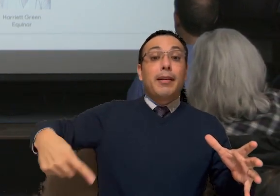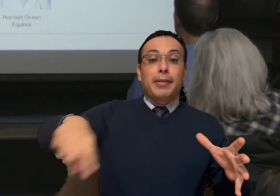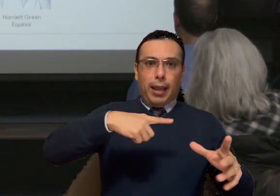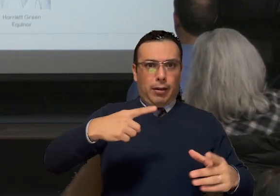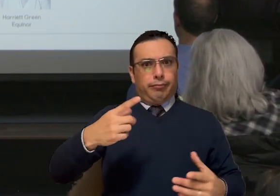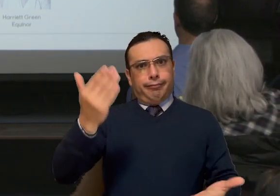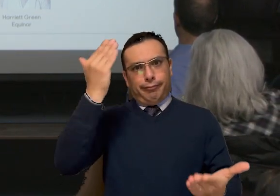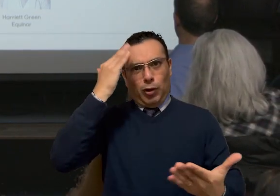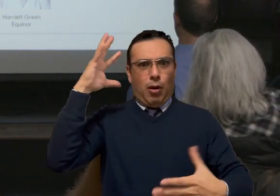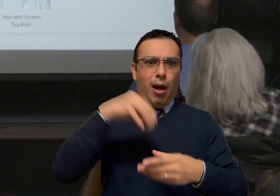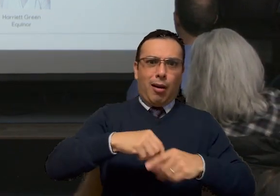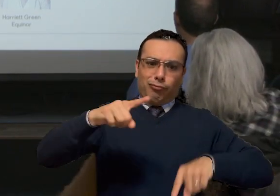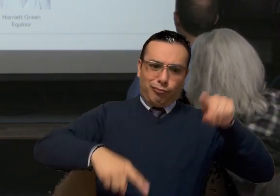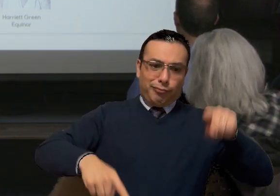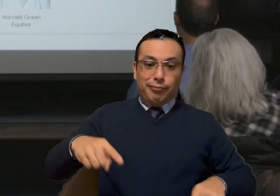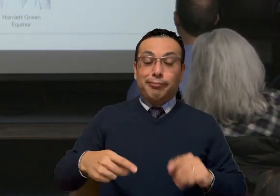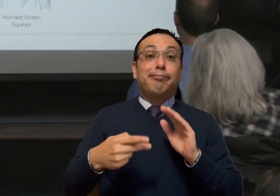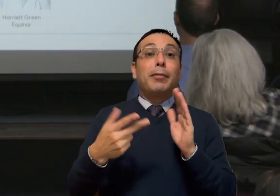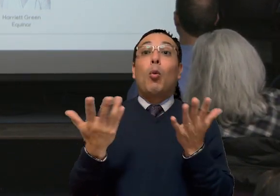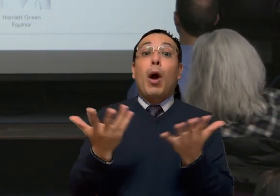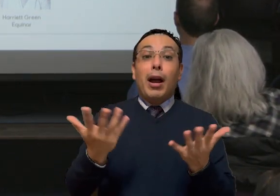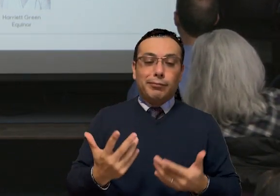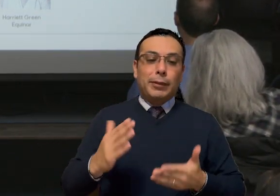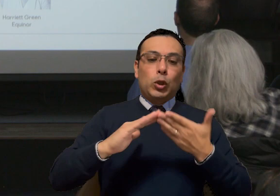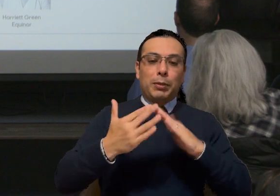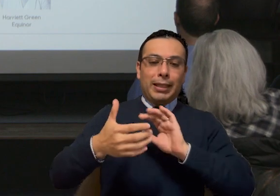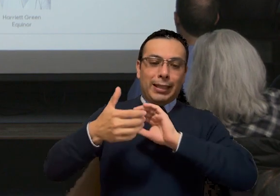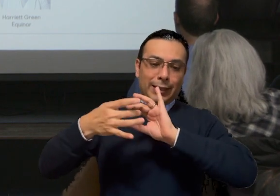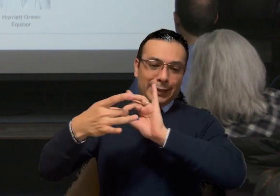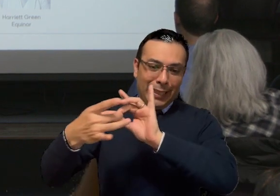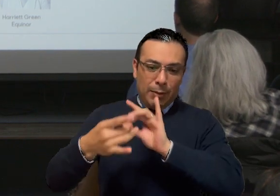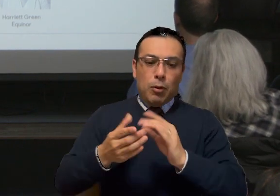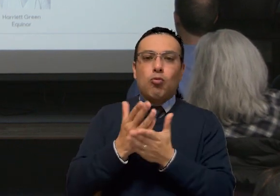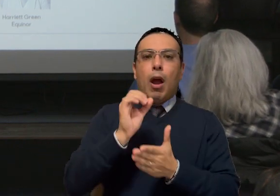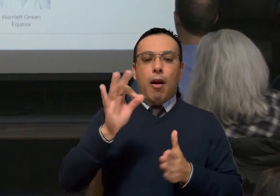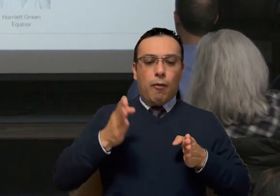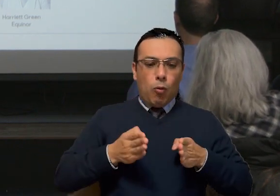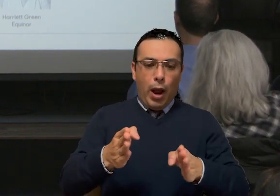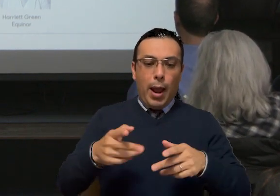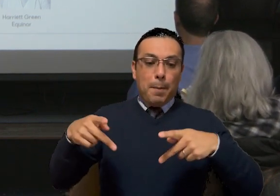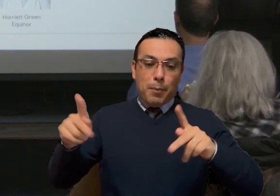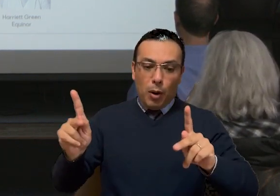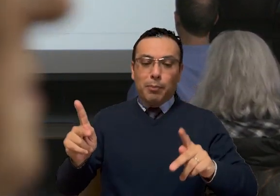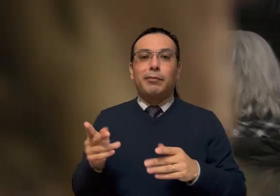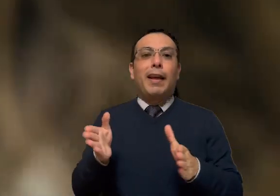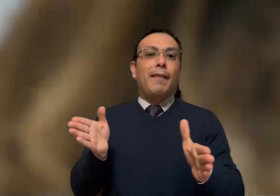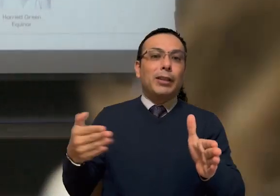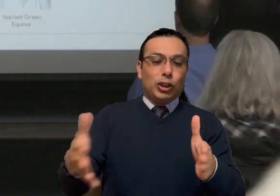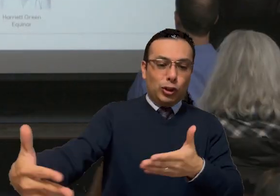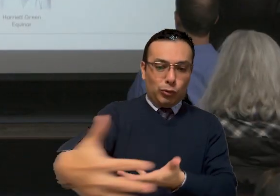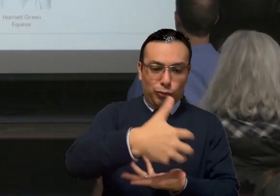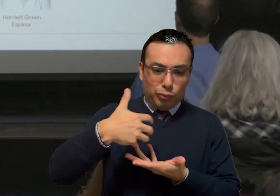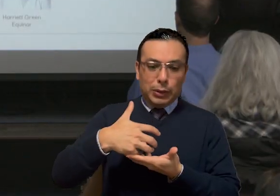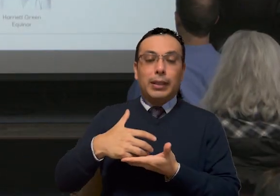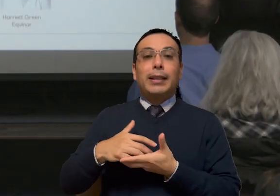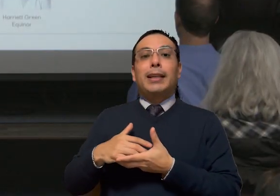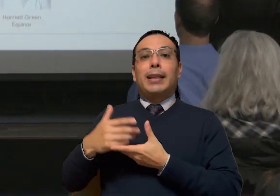including engagement, right-of-way, permitting, fisheries, supply chain, engineering, technical aspects of